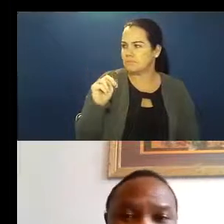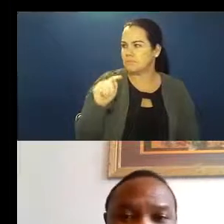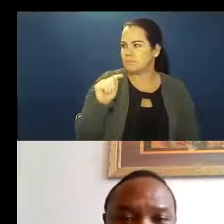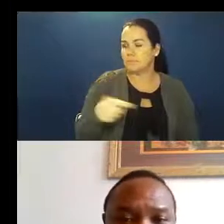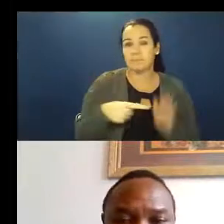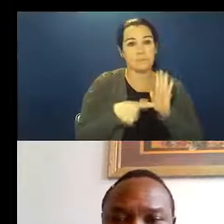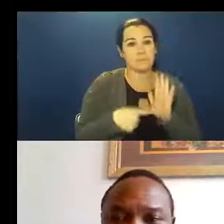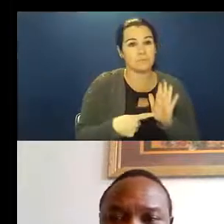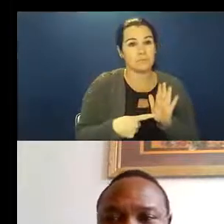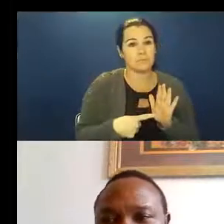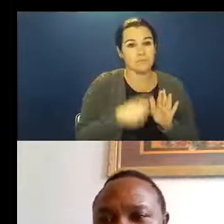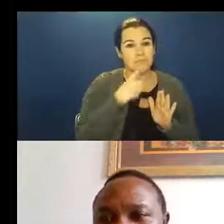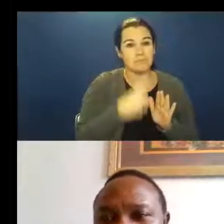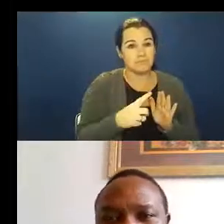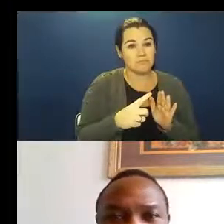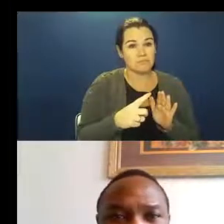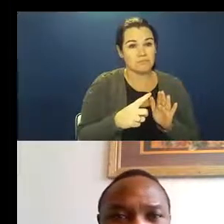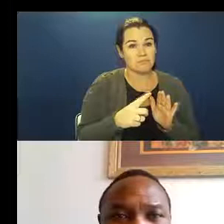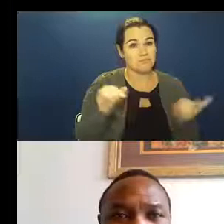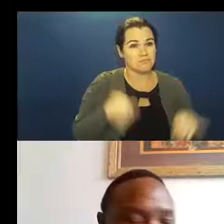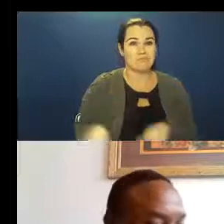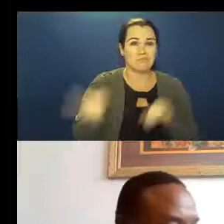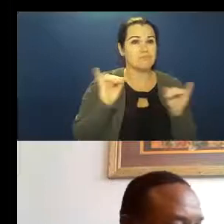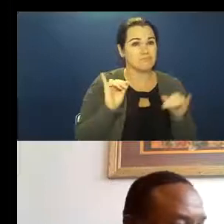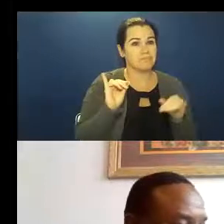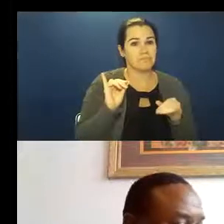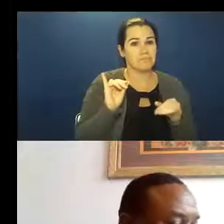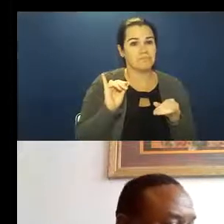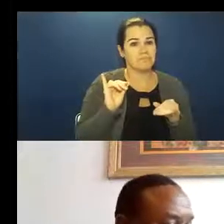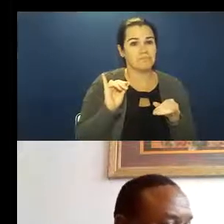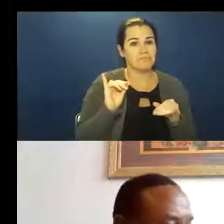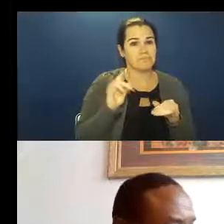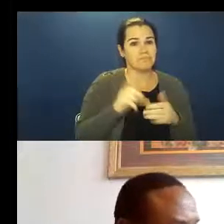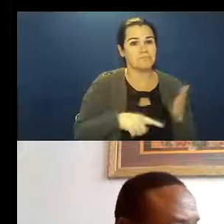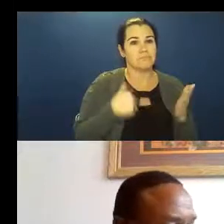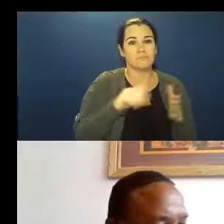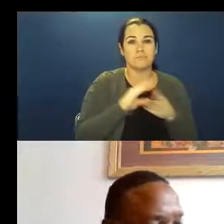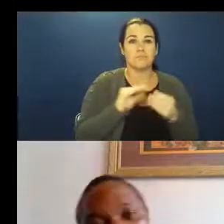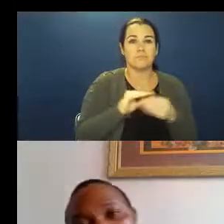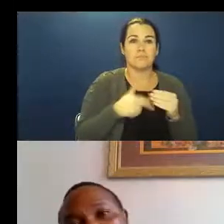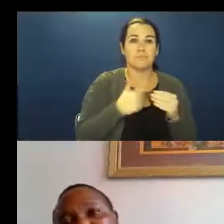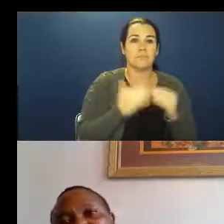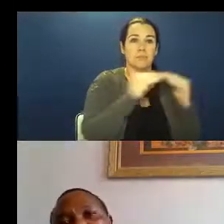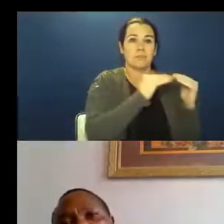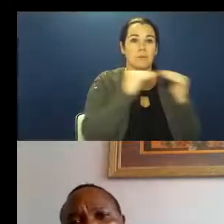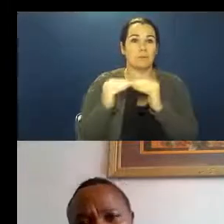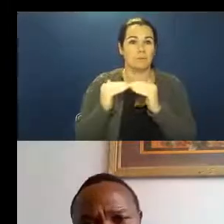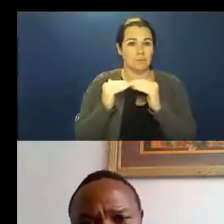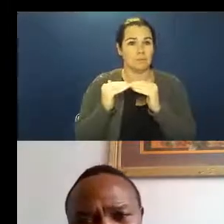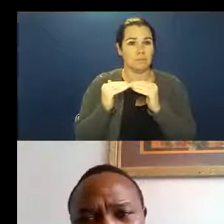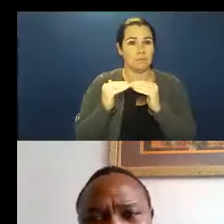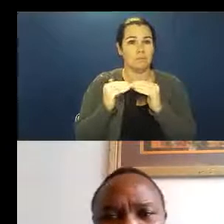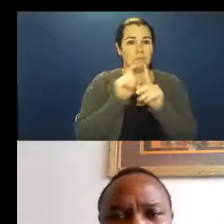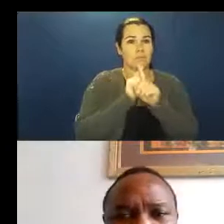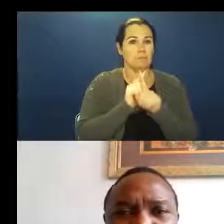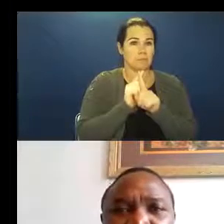is really consistent with what we have we presented again regarding the peer-to-peer models that